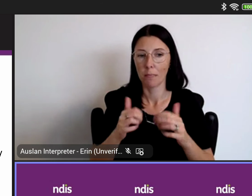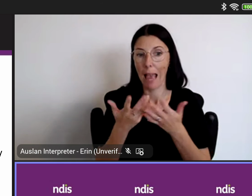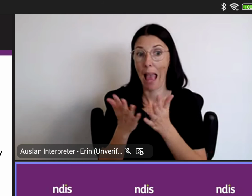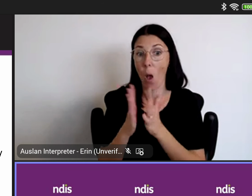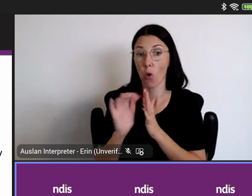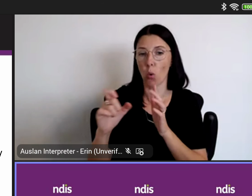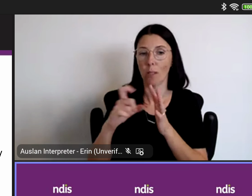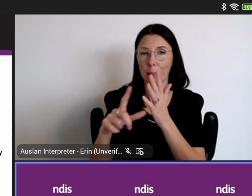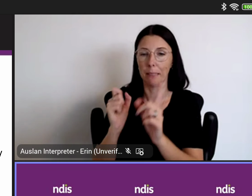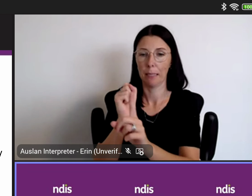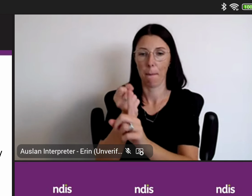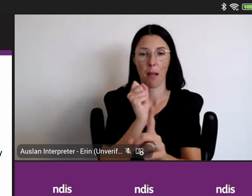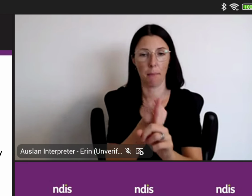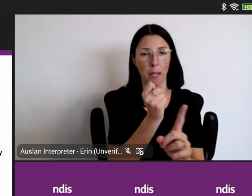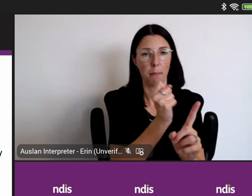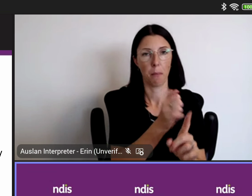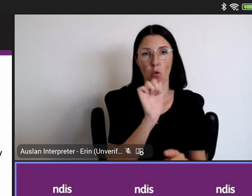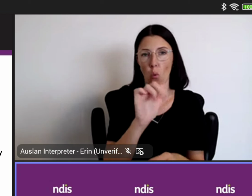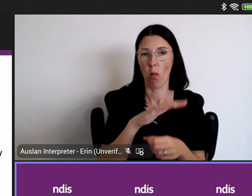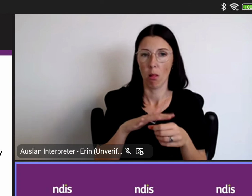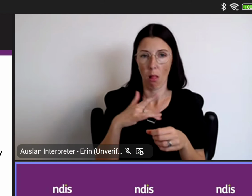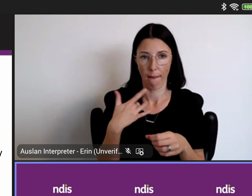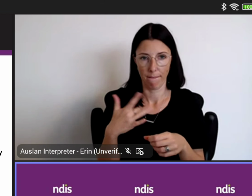describes the previous treatments and outcomes,